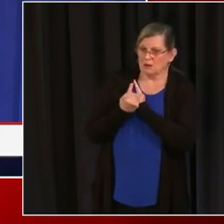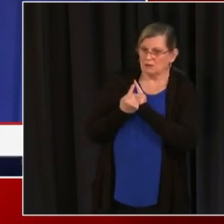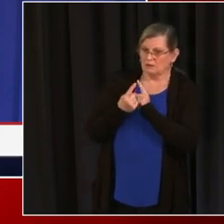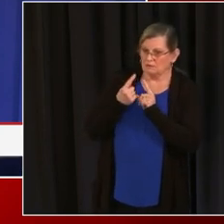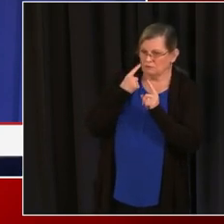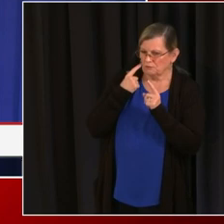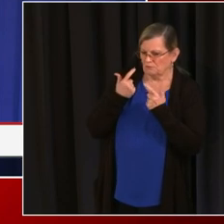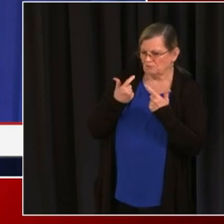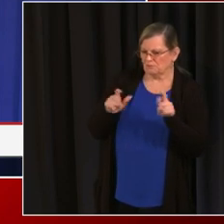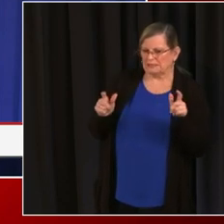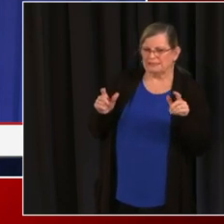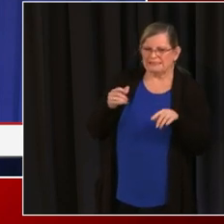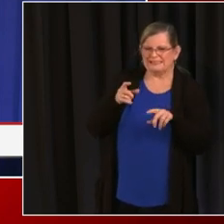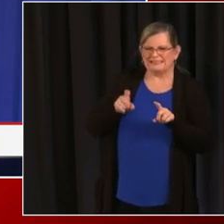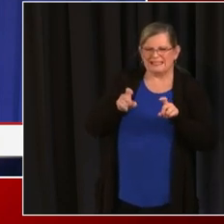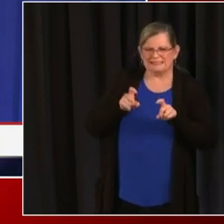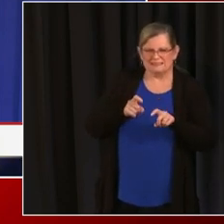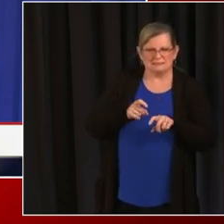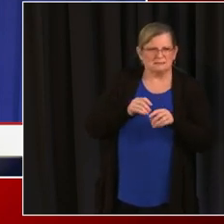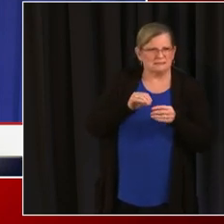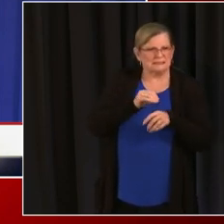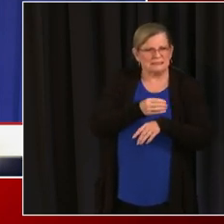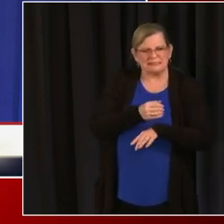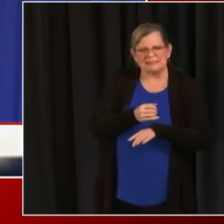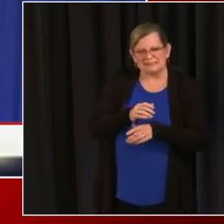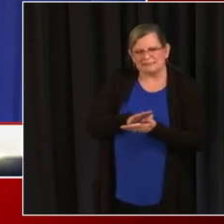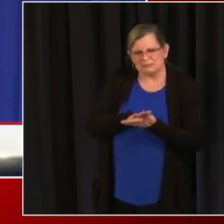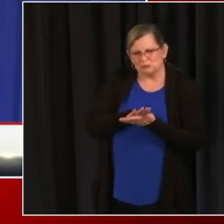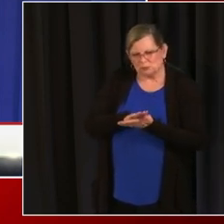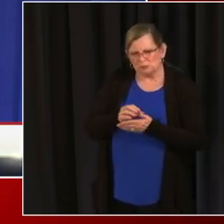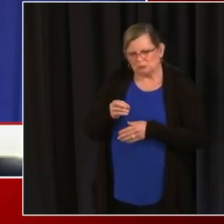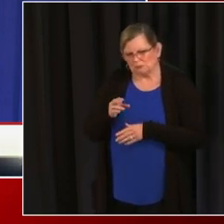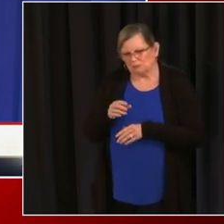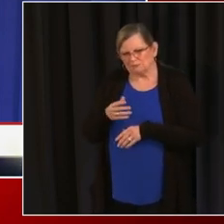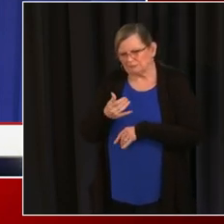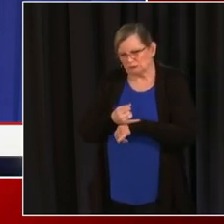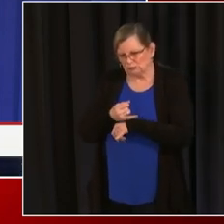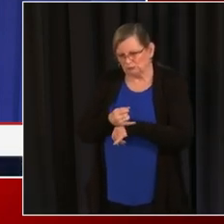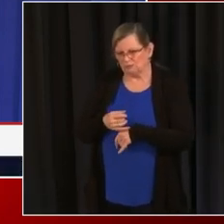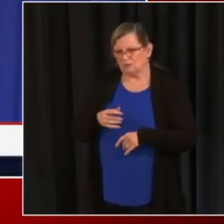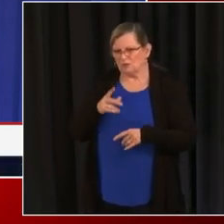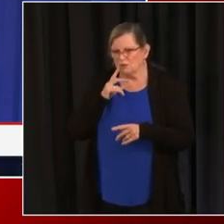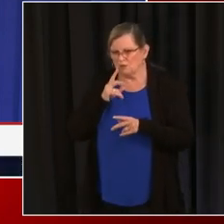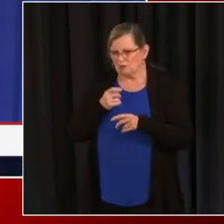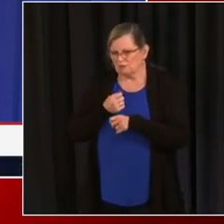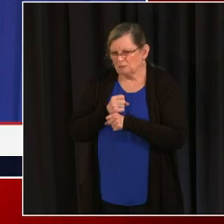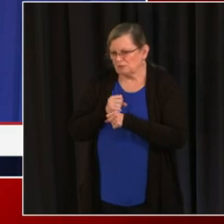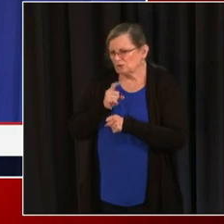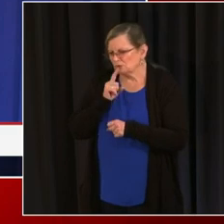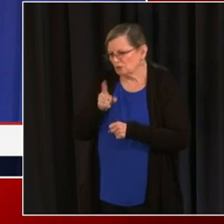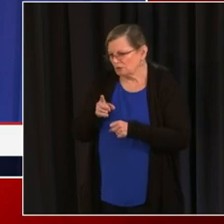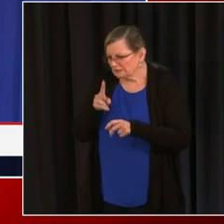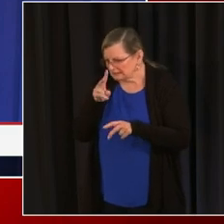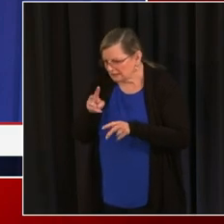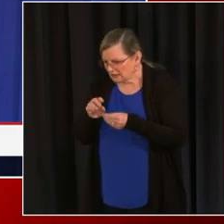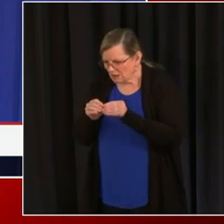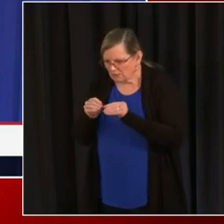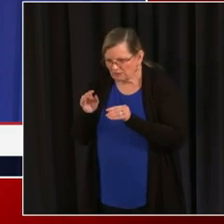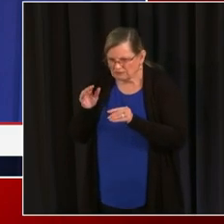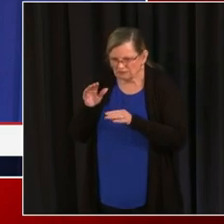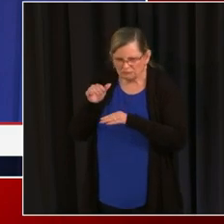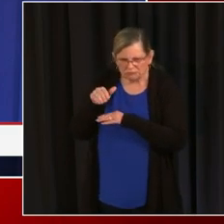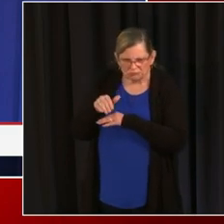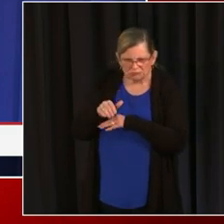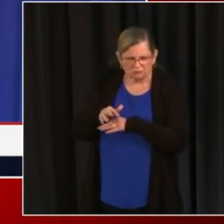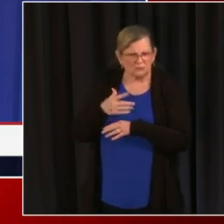testing sites. So we'll continue to monitor that, and should there be a change in our posture, we'll make recommendations to the mayor at that time. And I'm just wondering,